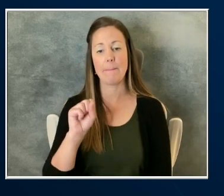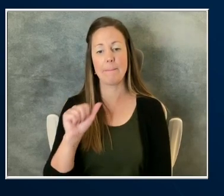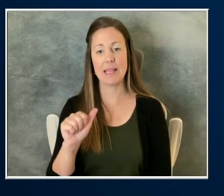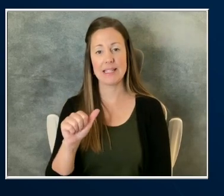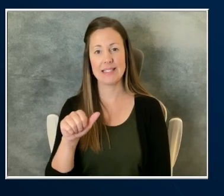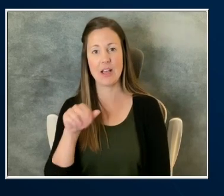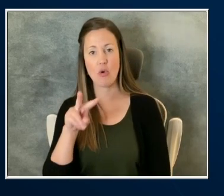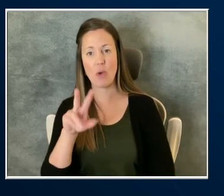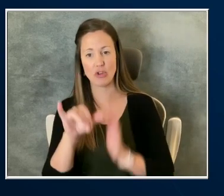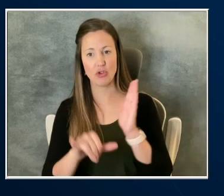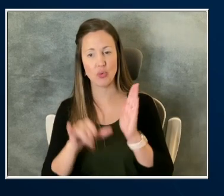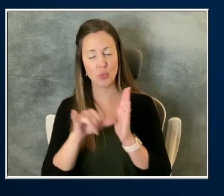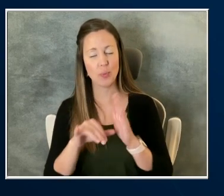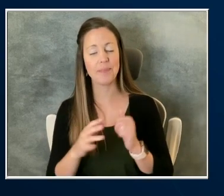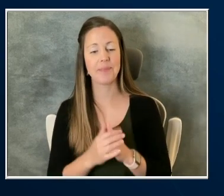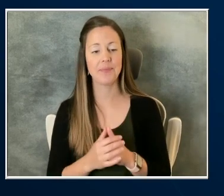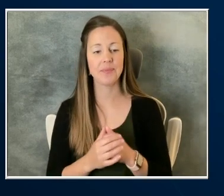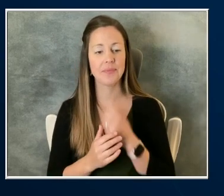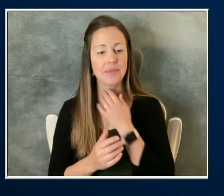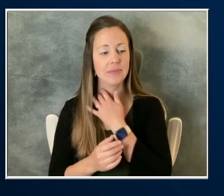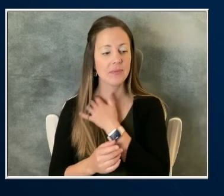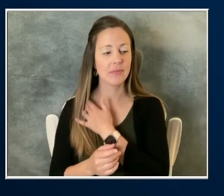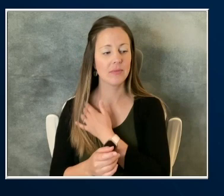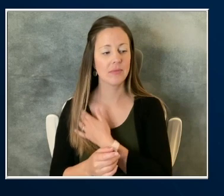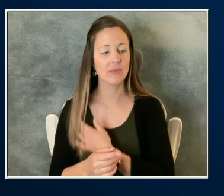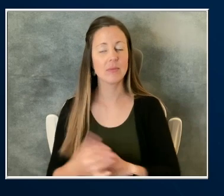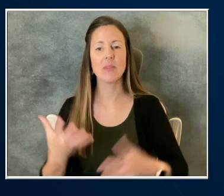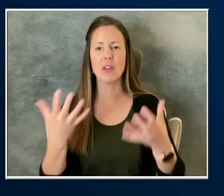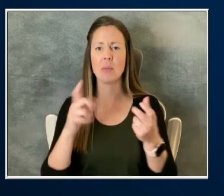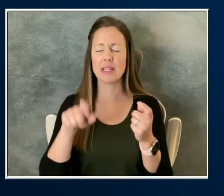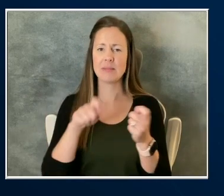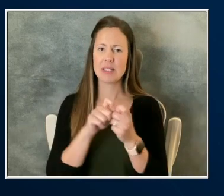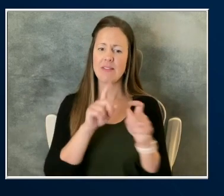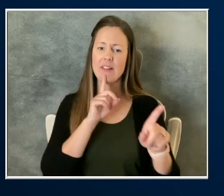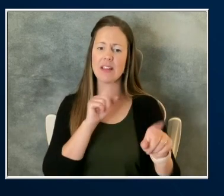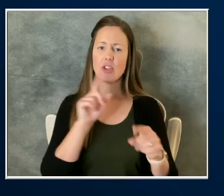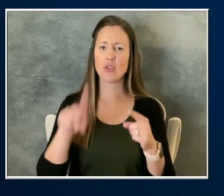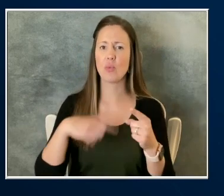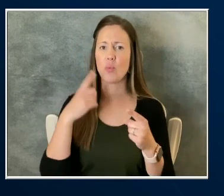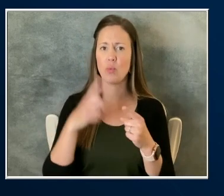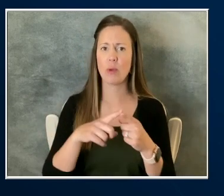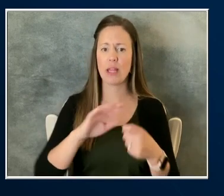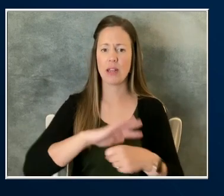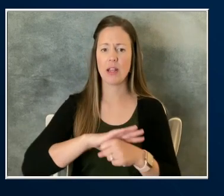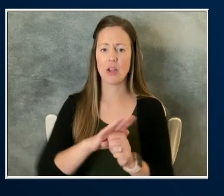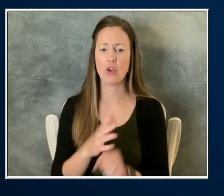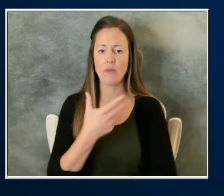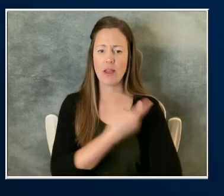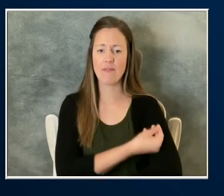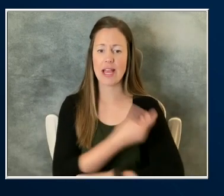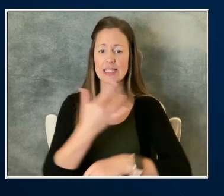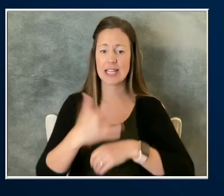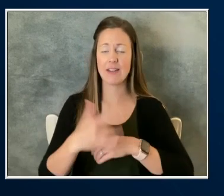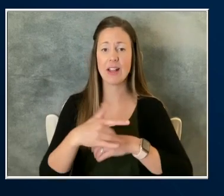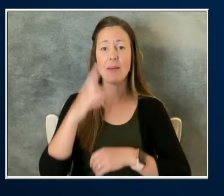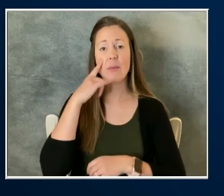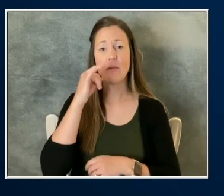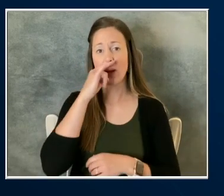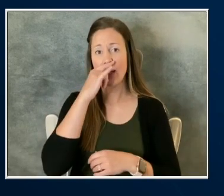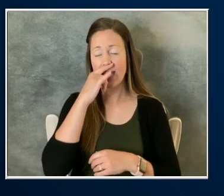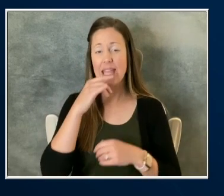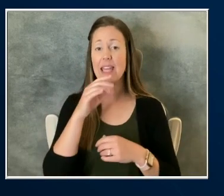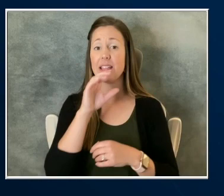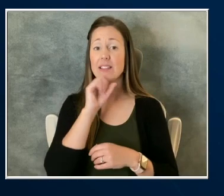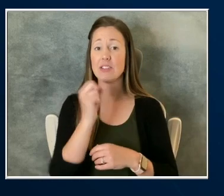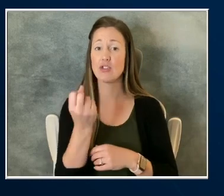would like a specific answer to when the COVID vaccine will be available for kids 12 and under in the Hayes